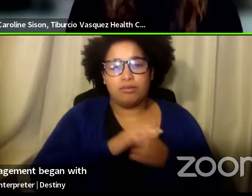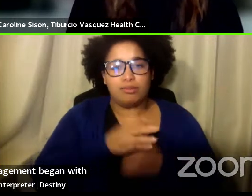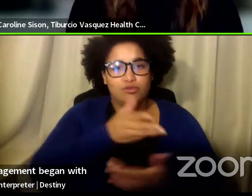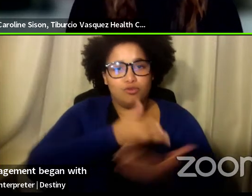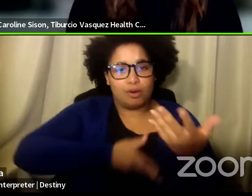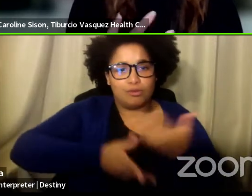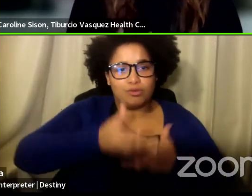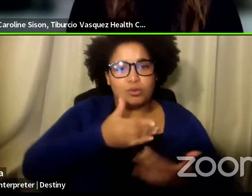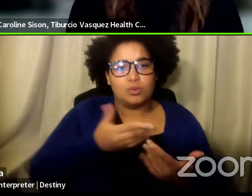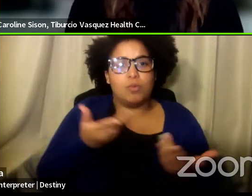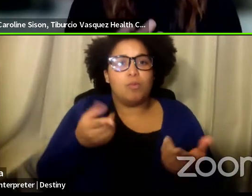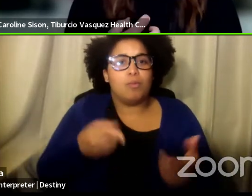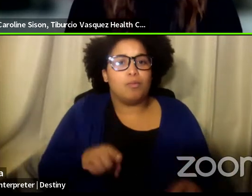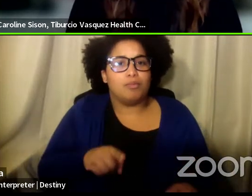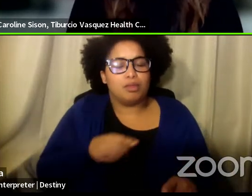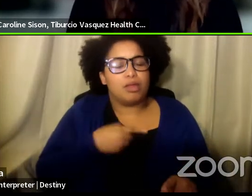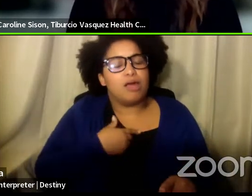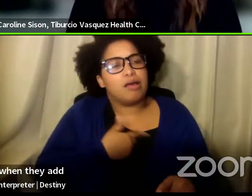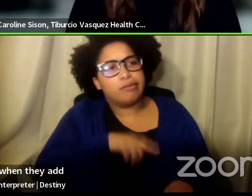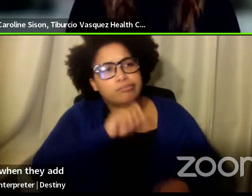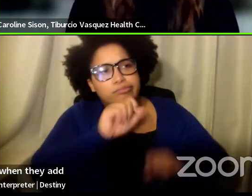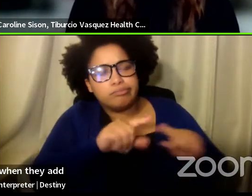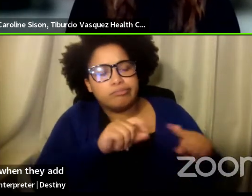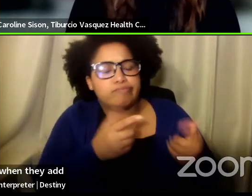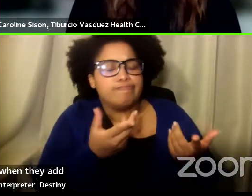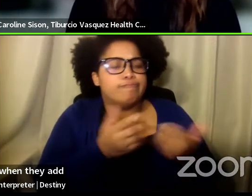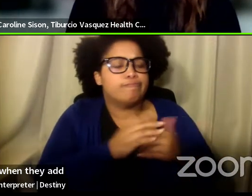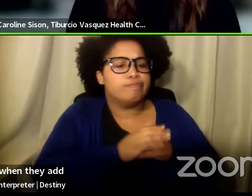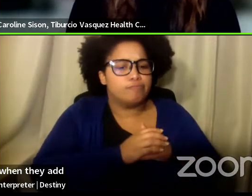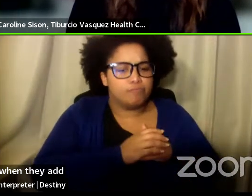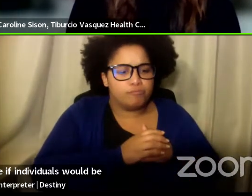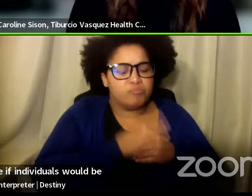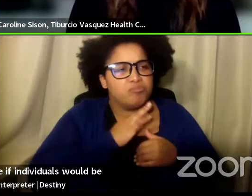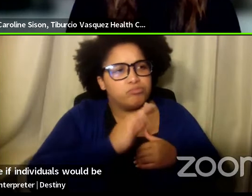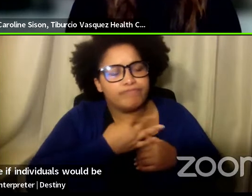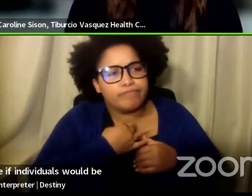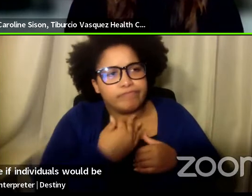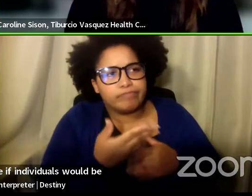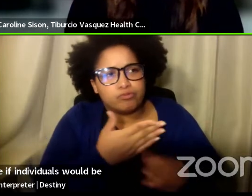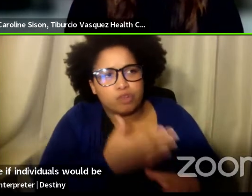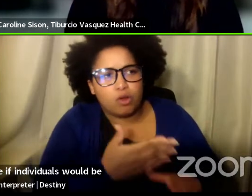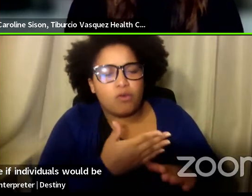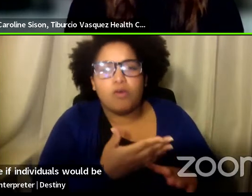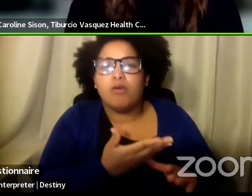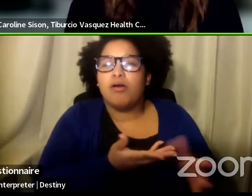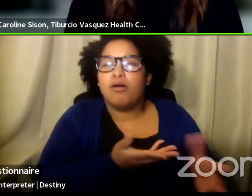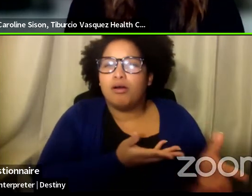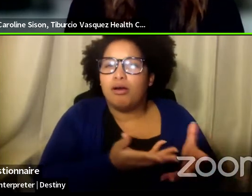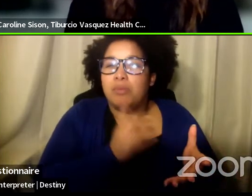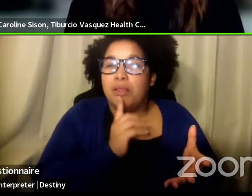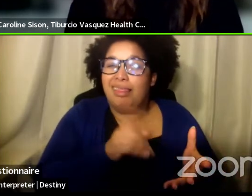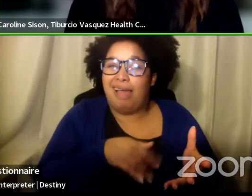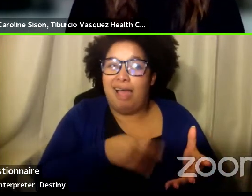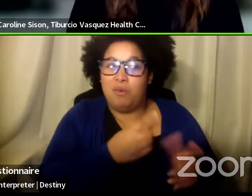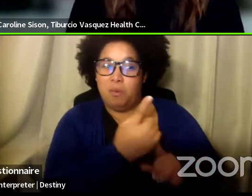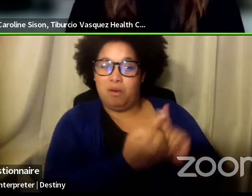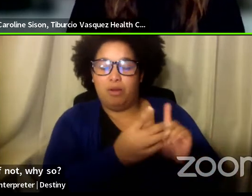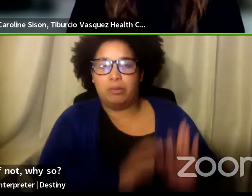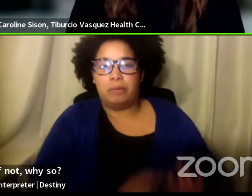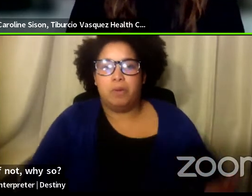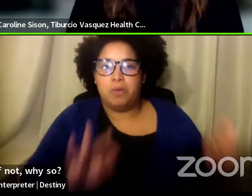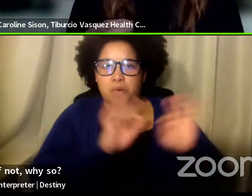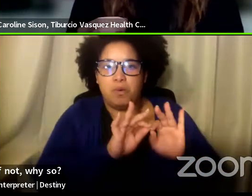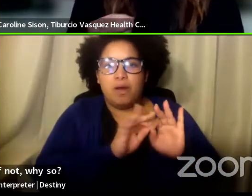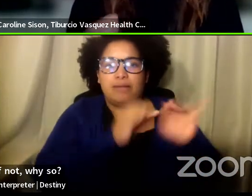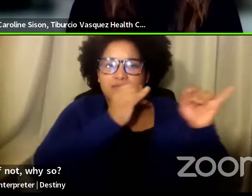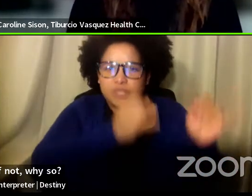interaction. So they're able to engage and ask questions. And I think this is really key when you do find individuals and families